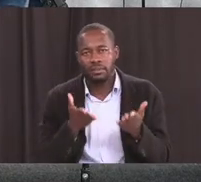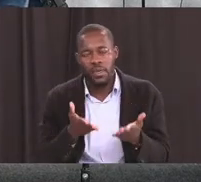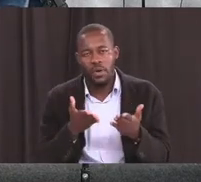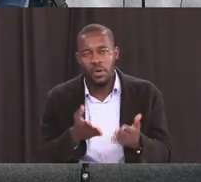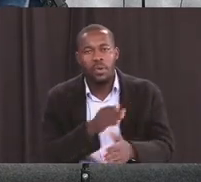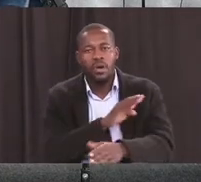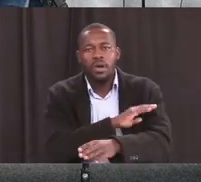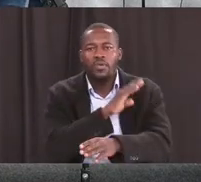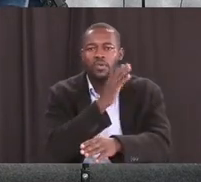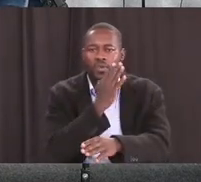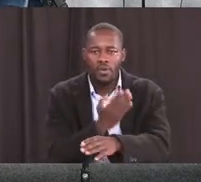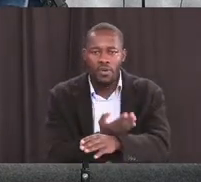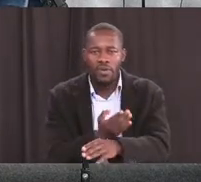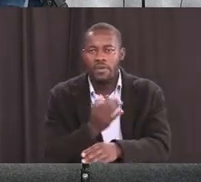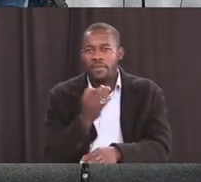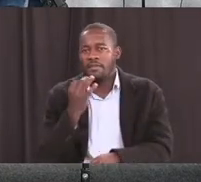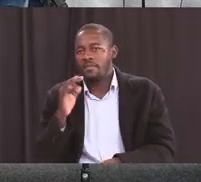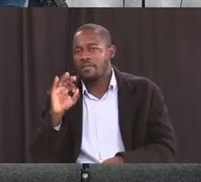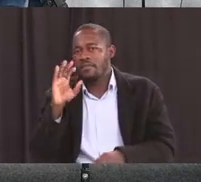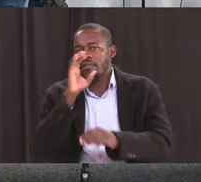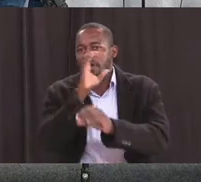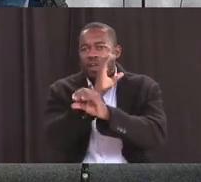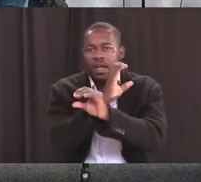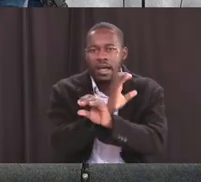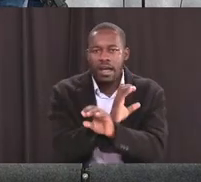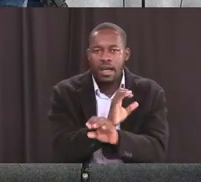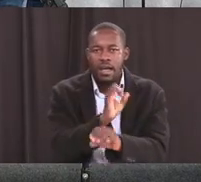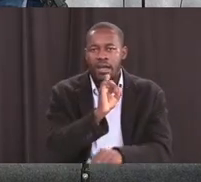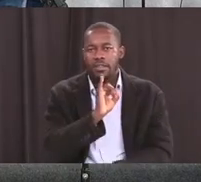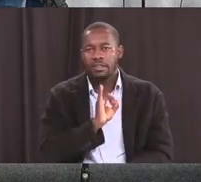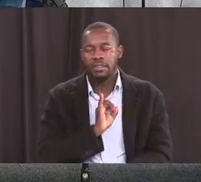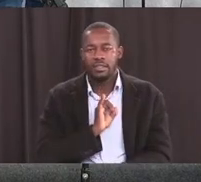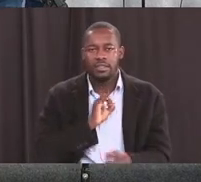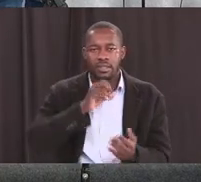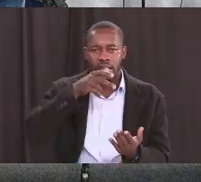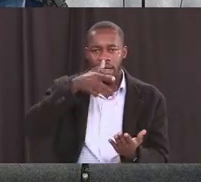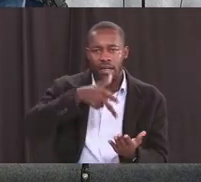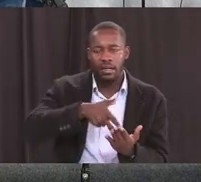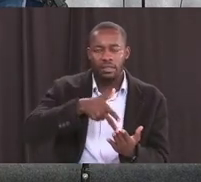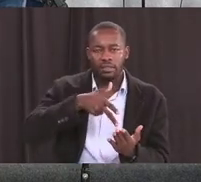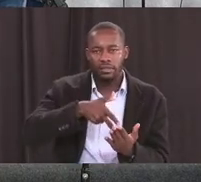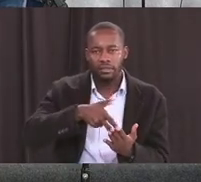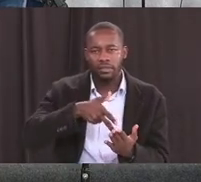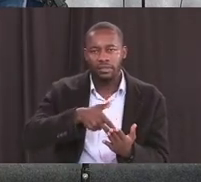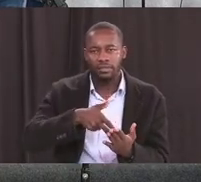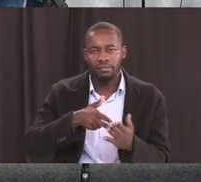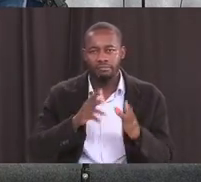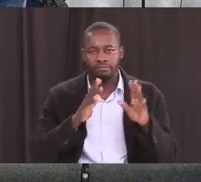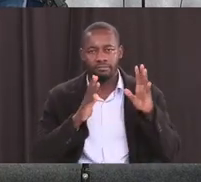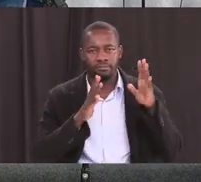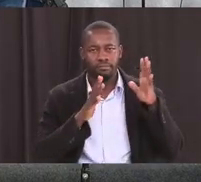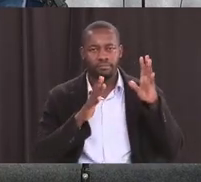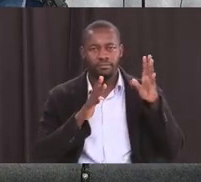the power of Christ I stand.